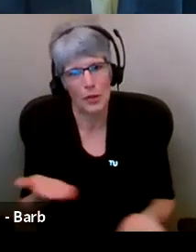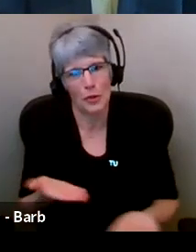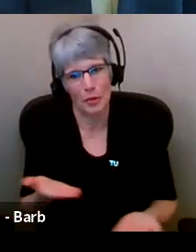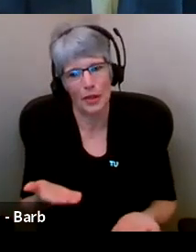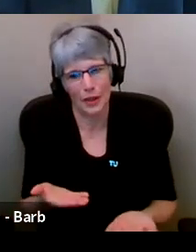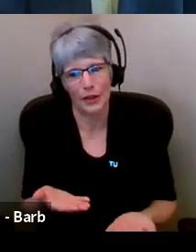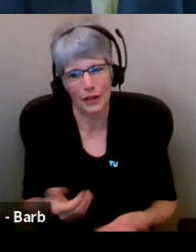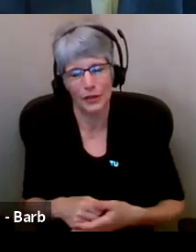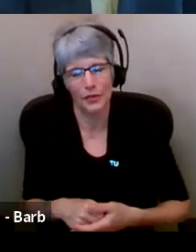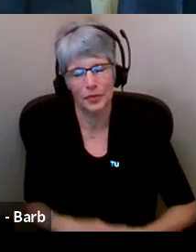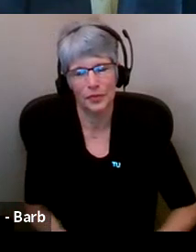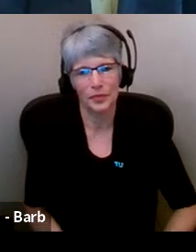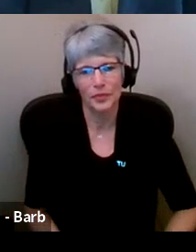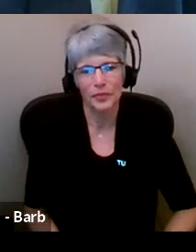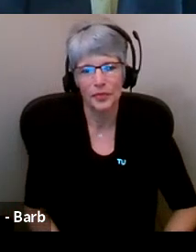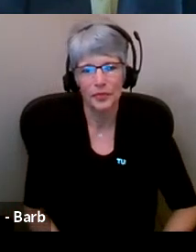the community.